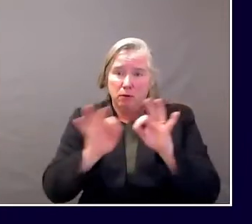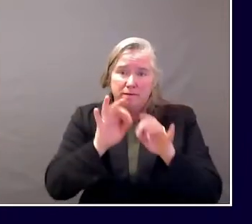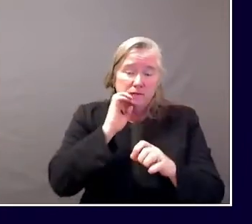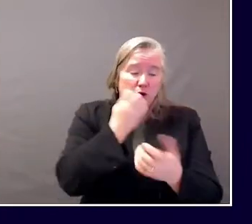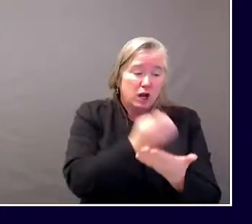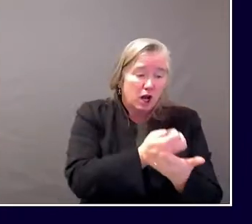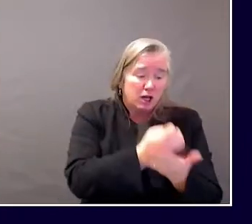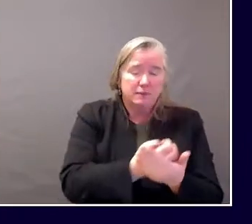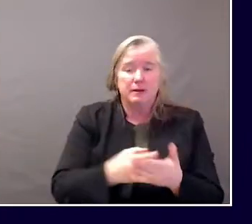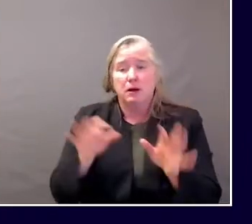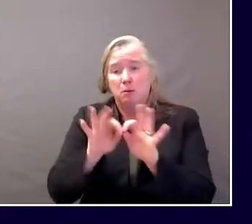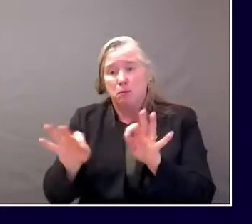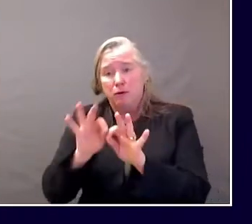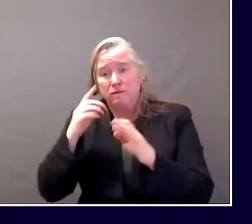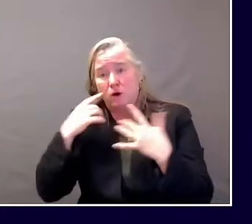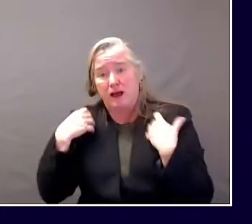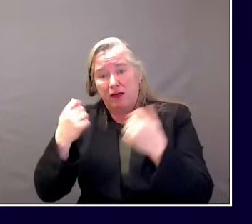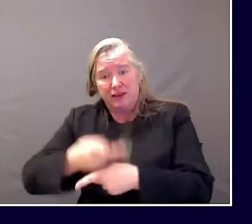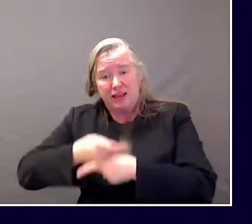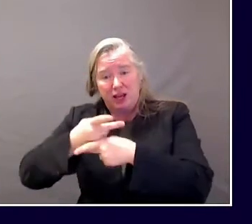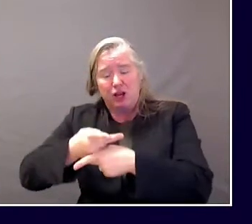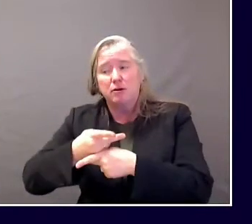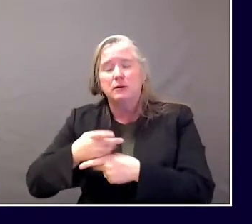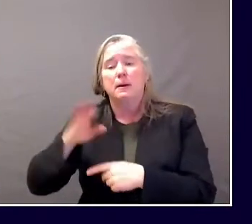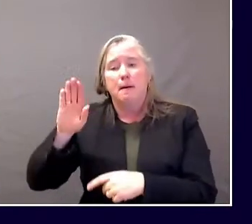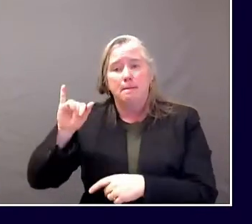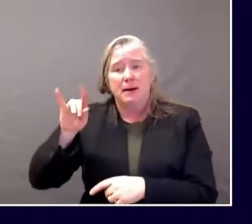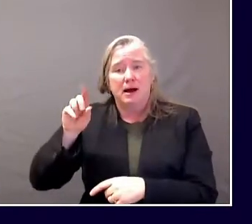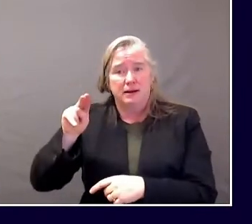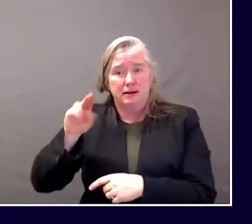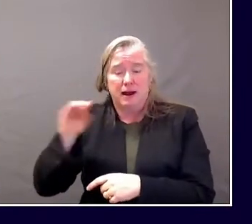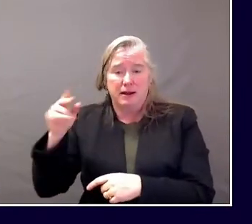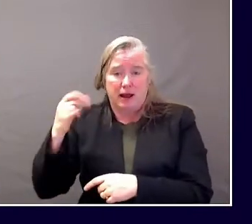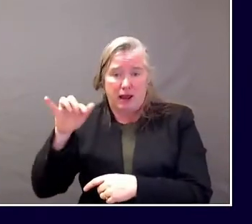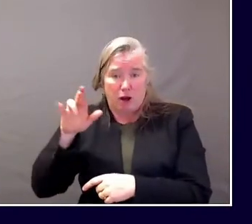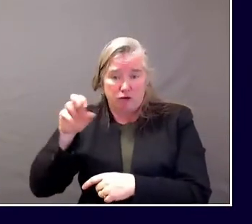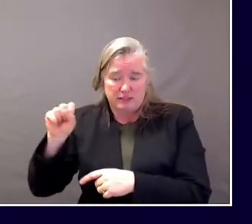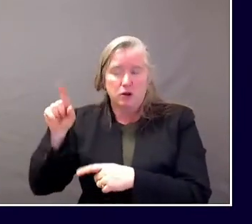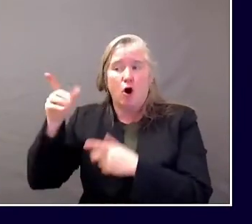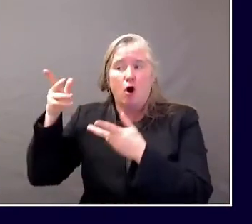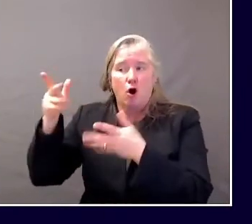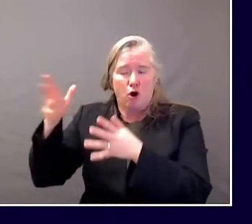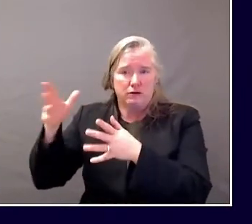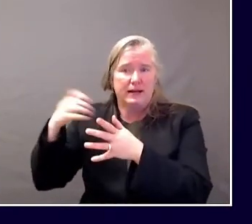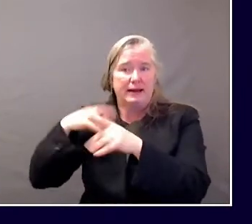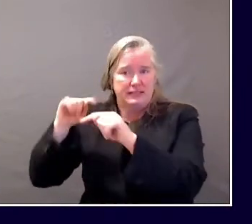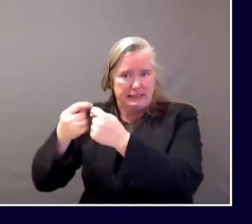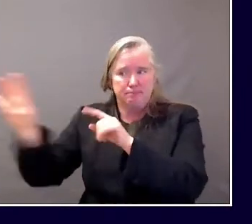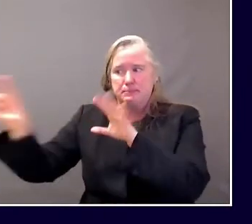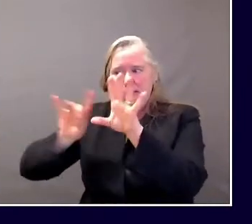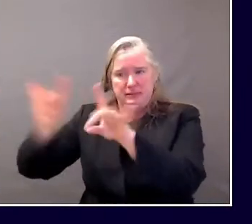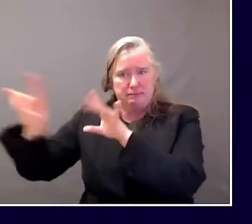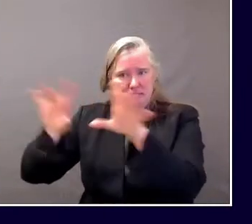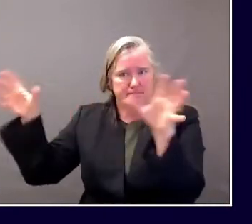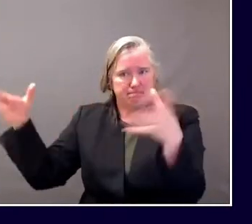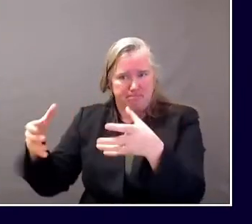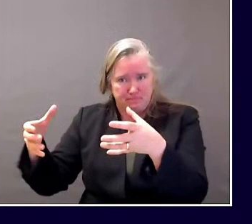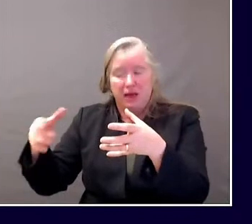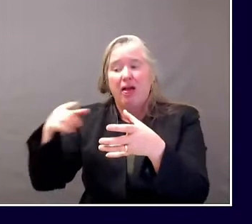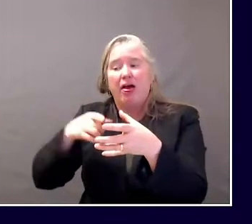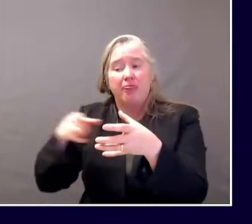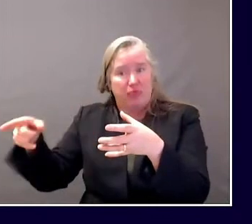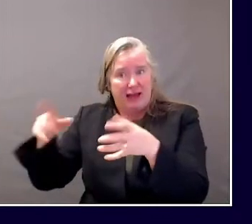important to the healthcare system, and have assembled a team there that has already begun to reach out to state. They already have asked us for additional